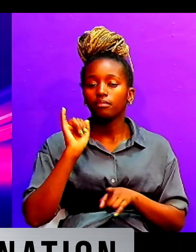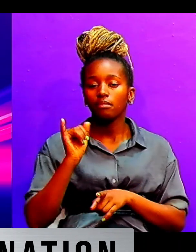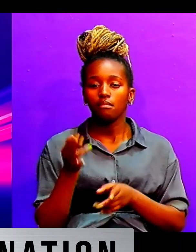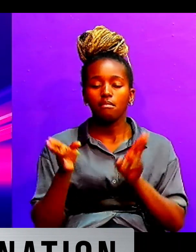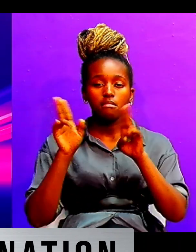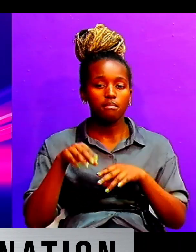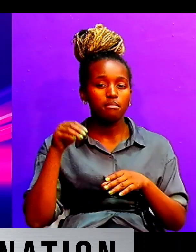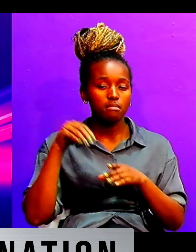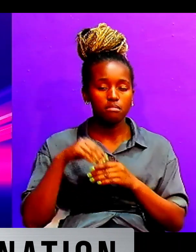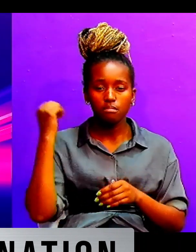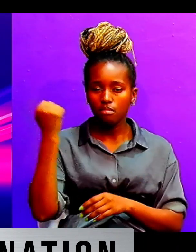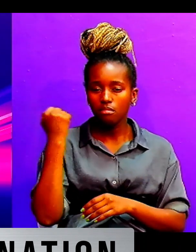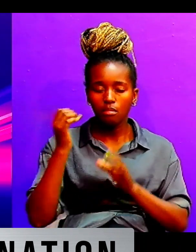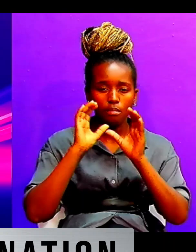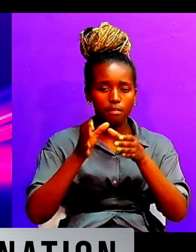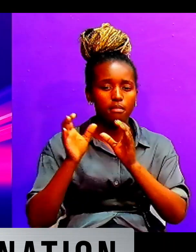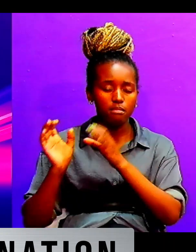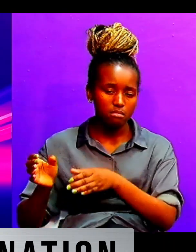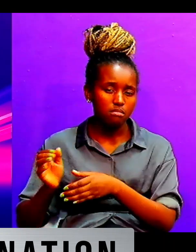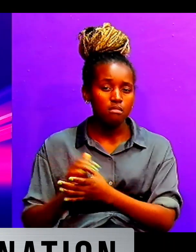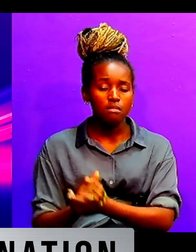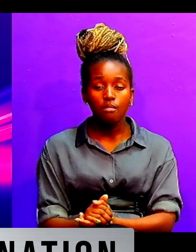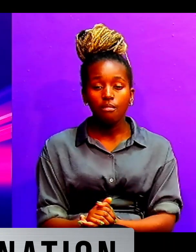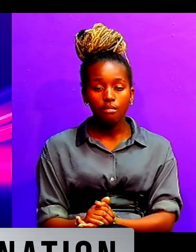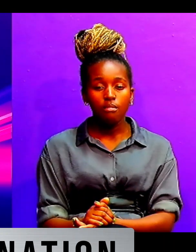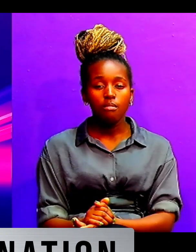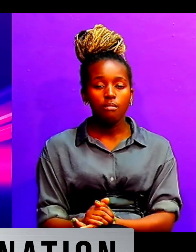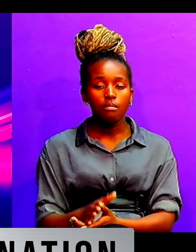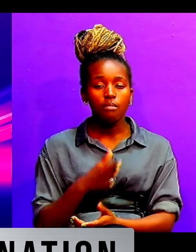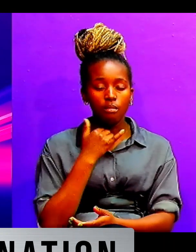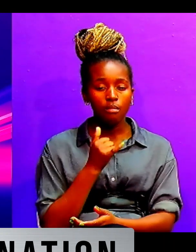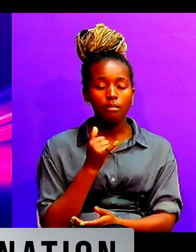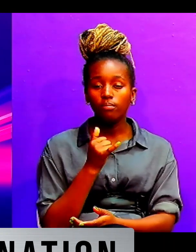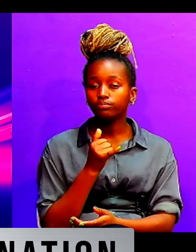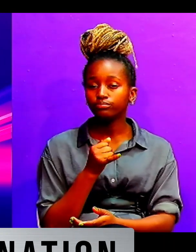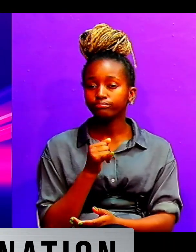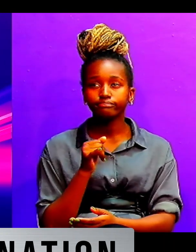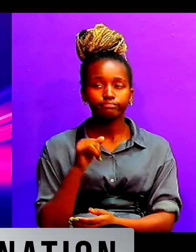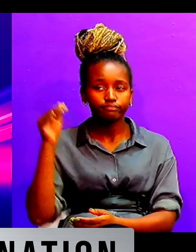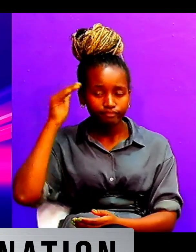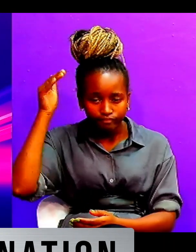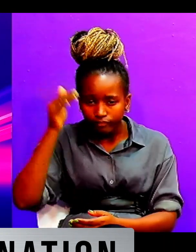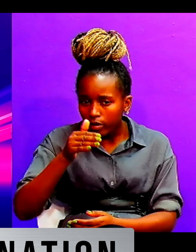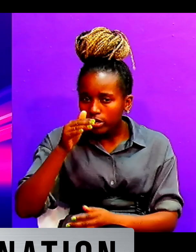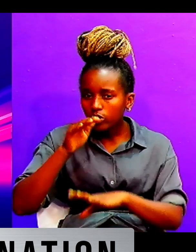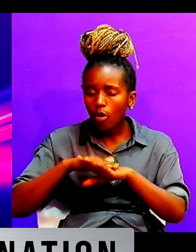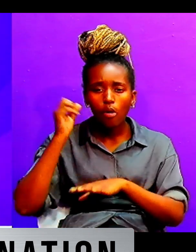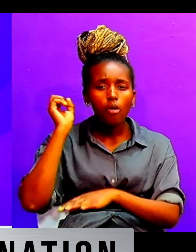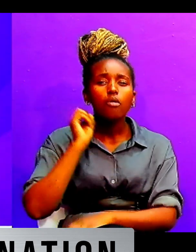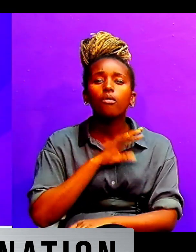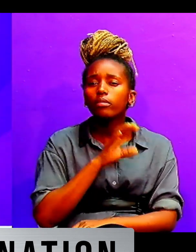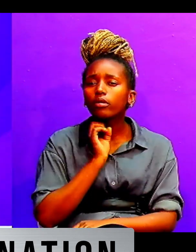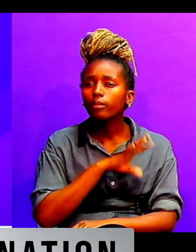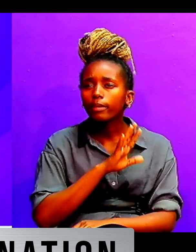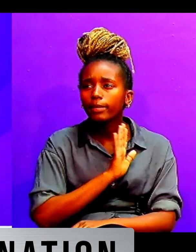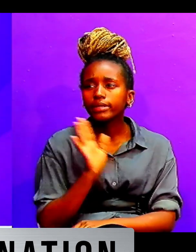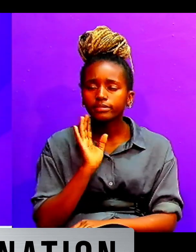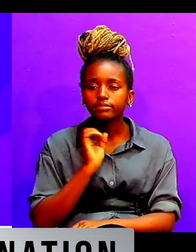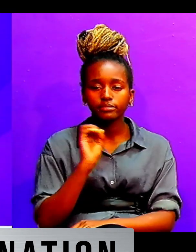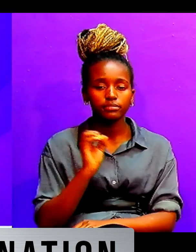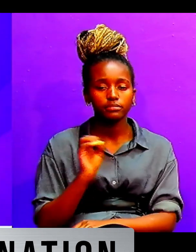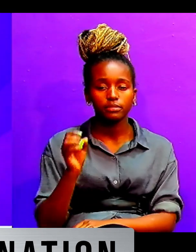parties. But let us not stick to the complaint so much. What are we able to do, or in